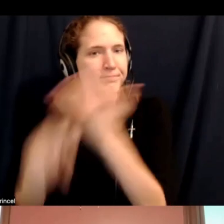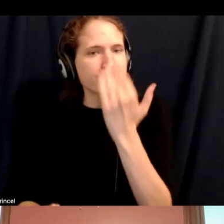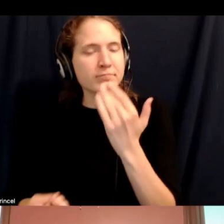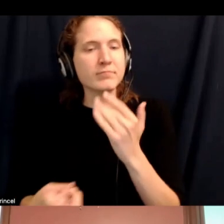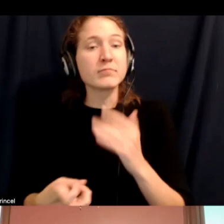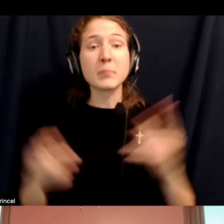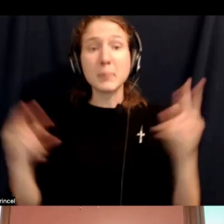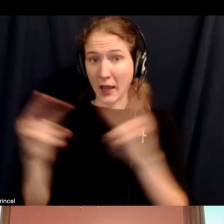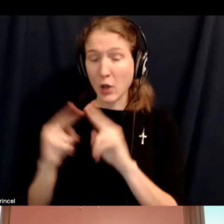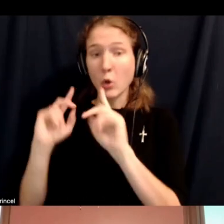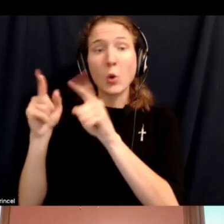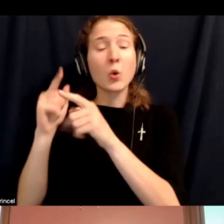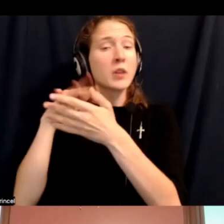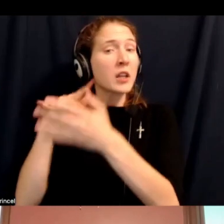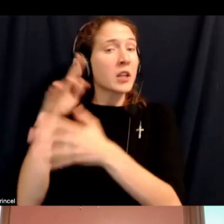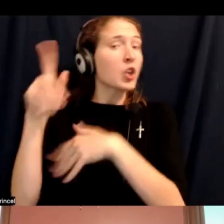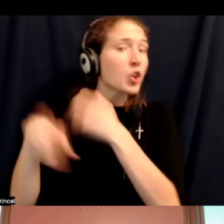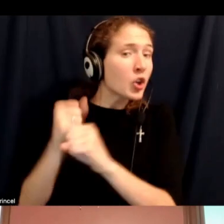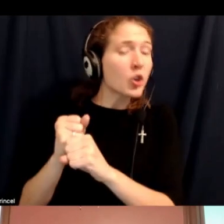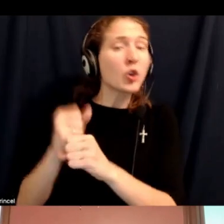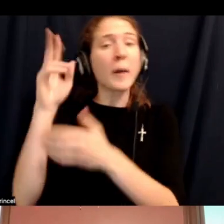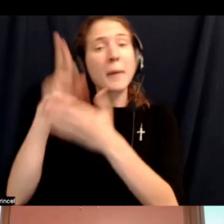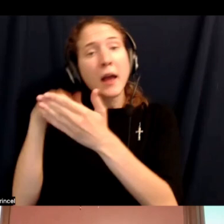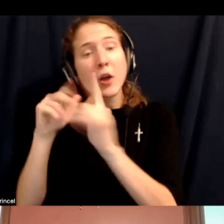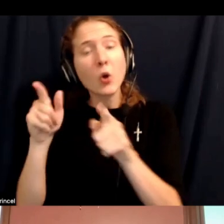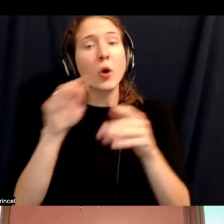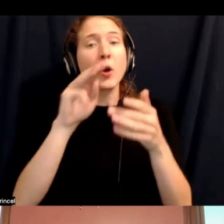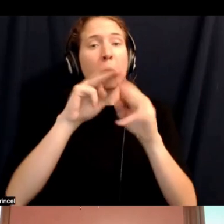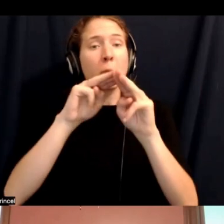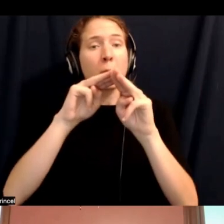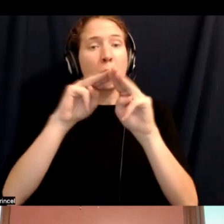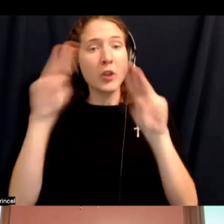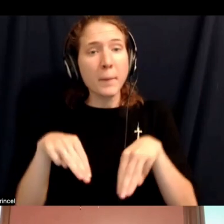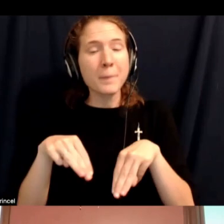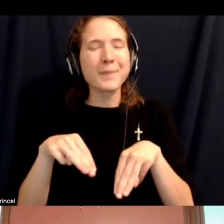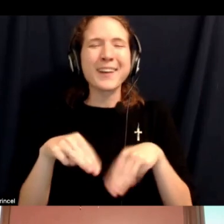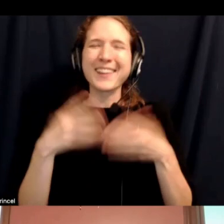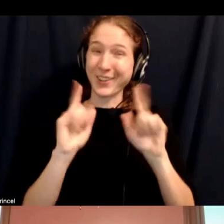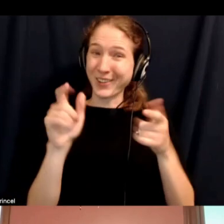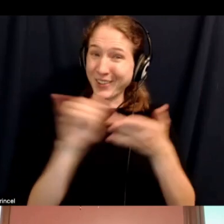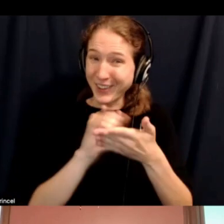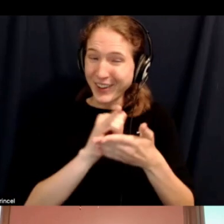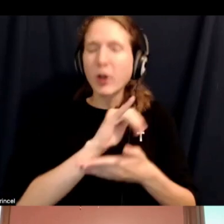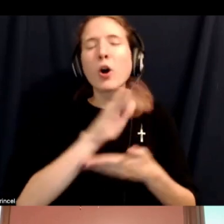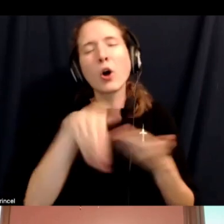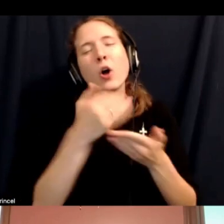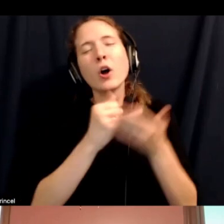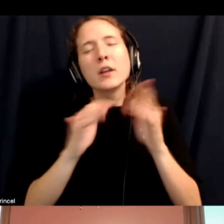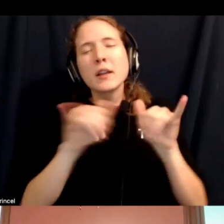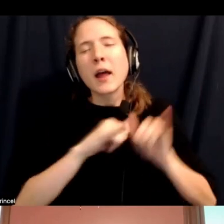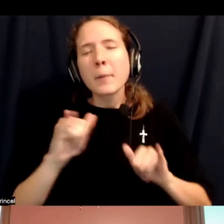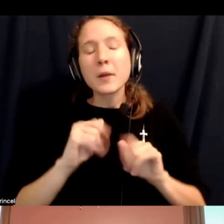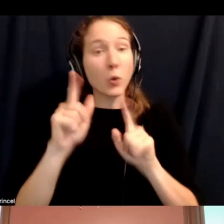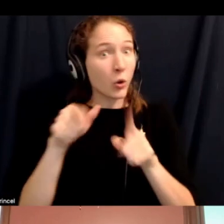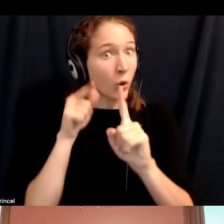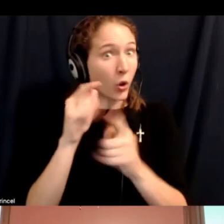year afterwards and painted and went to museums. And then I went to New York, like all the artists who go there, to be an artist. But I ended up through